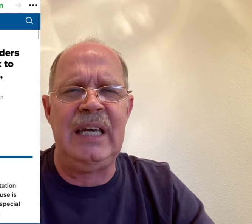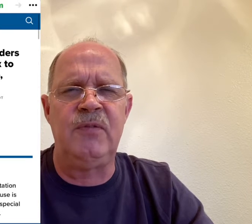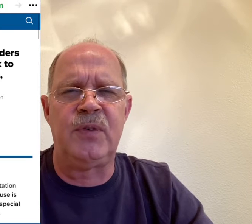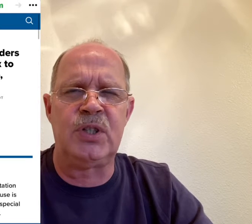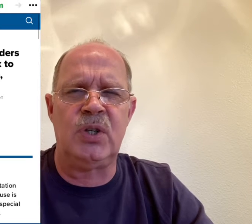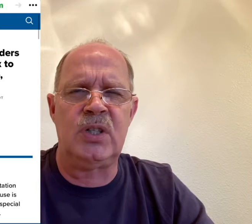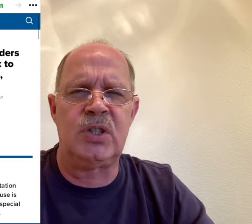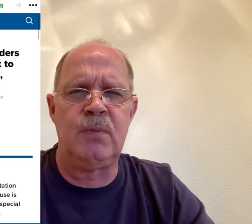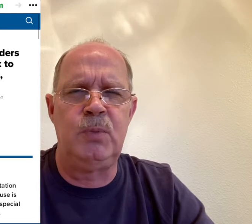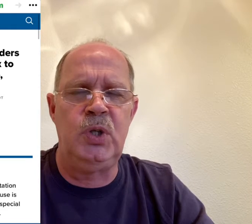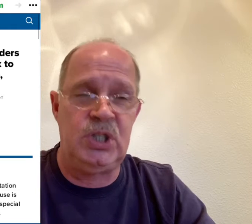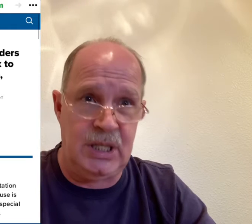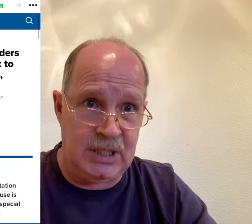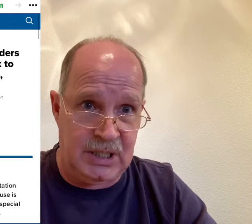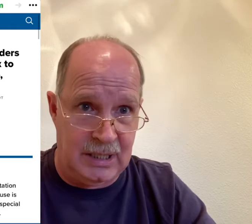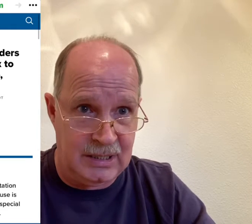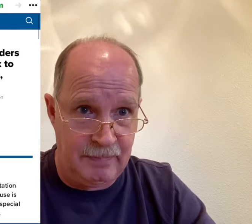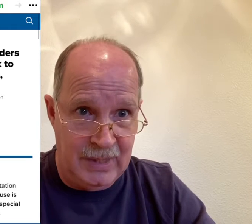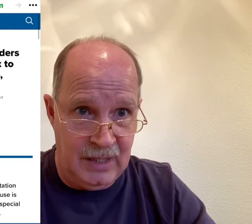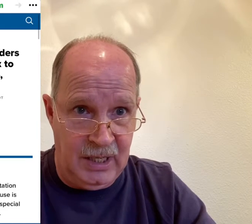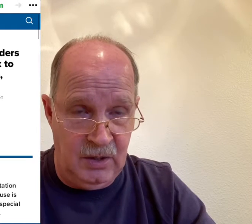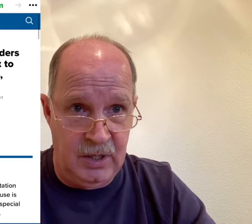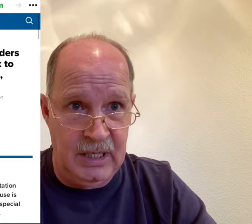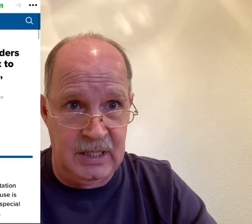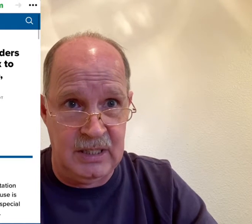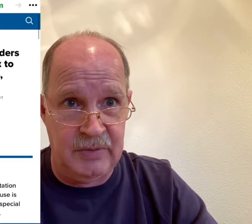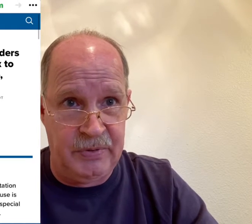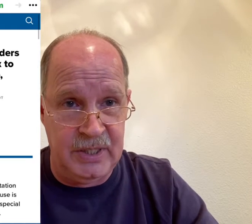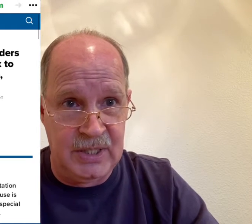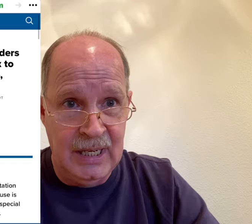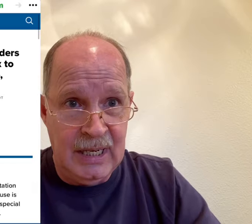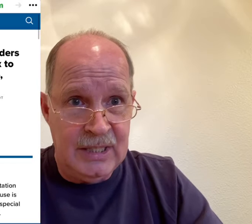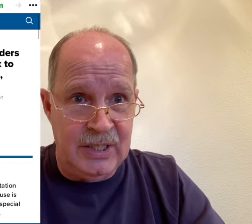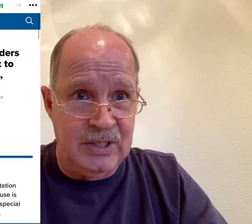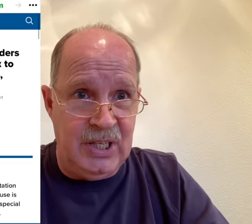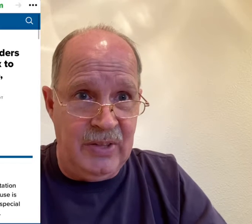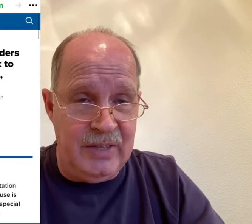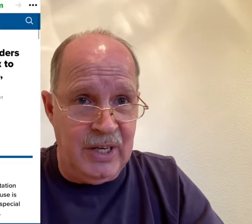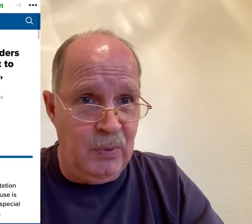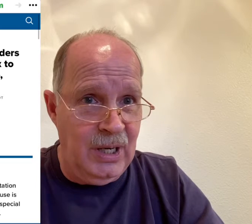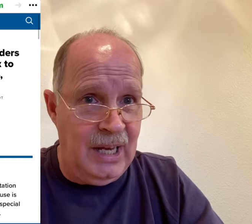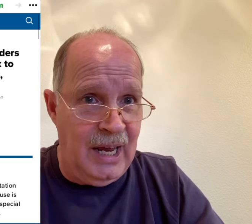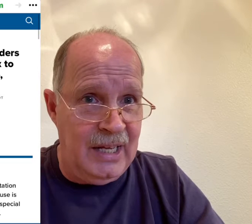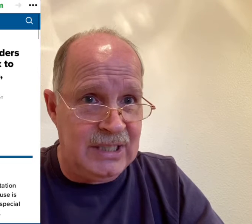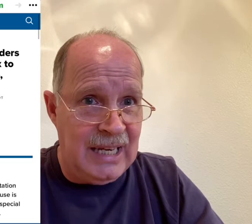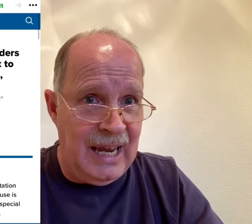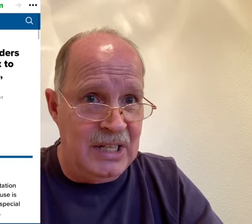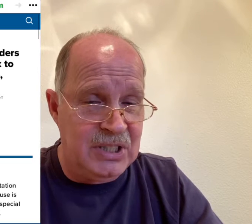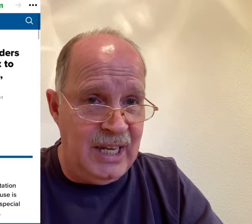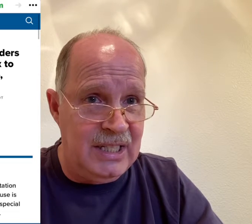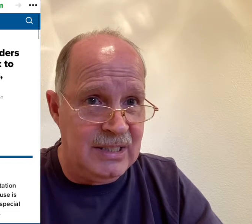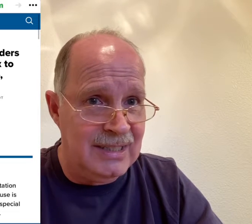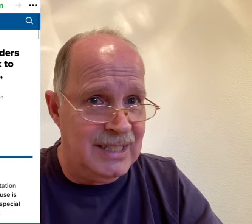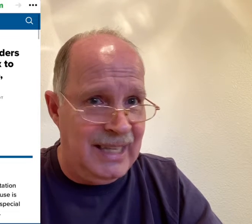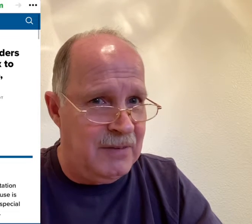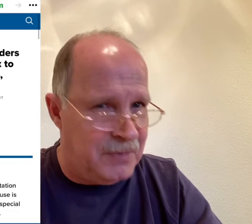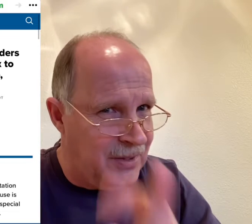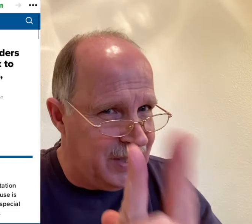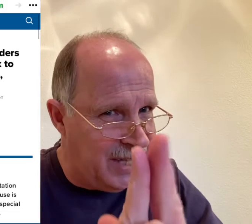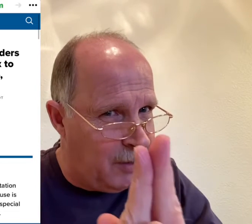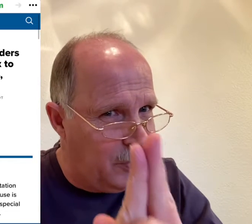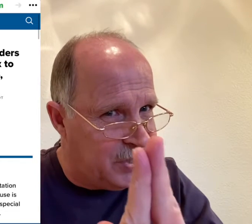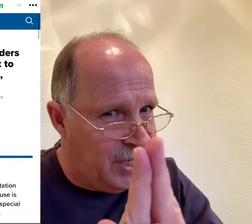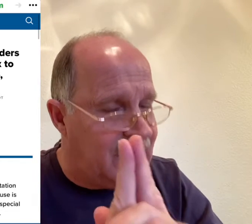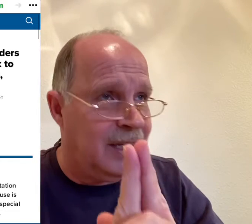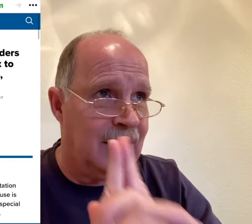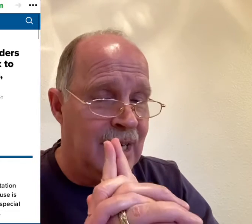fund infrastructure, Buttigieg said. And they had already hinted at this. See, they realize they hadn't figured this